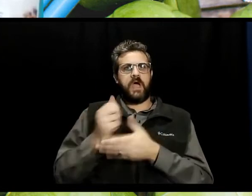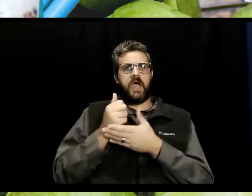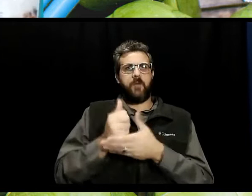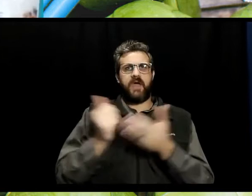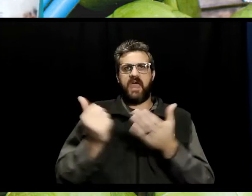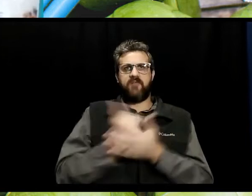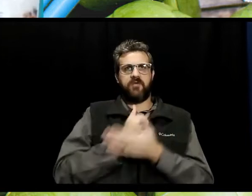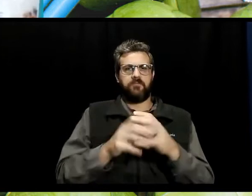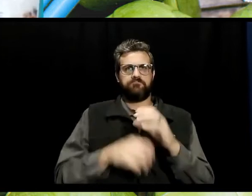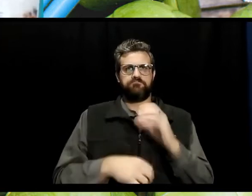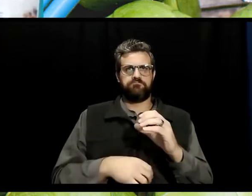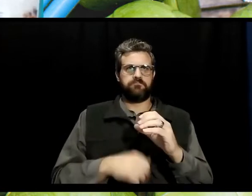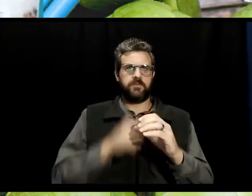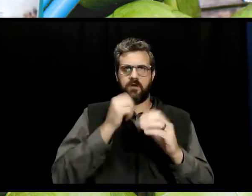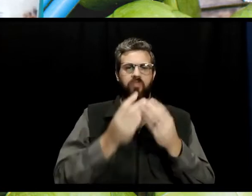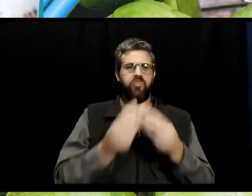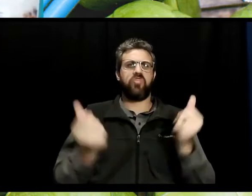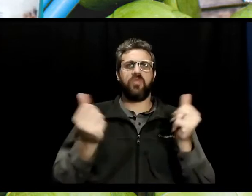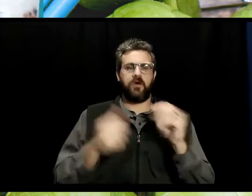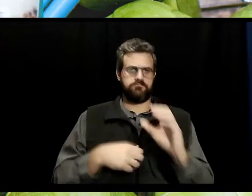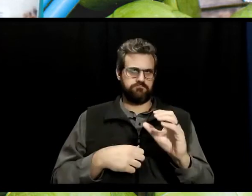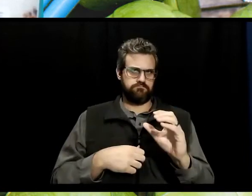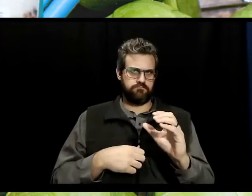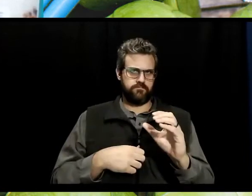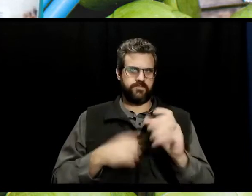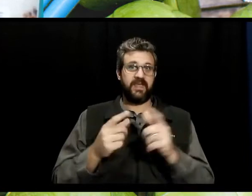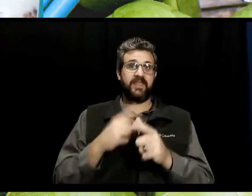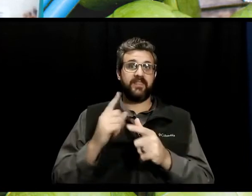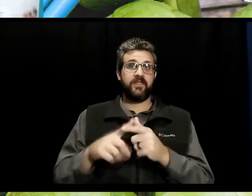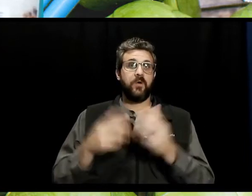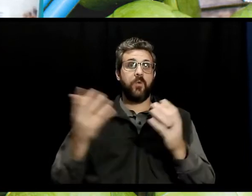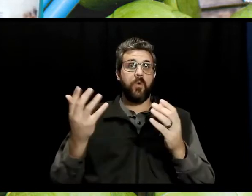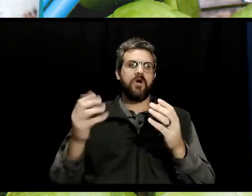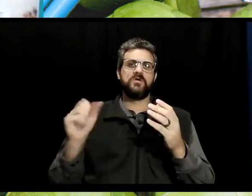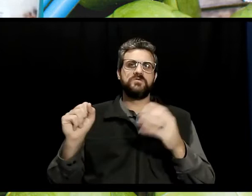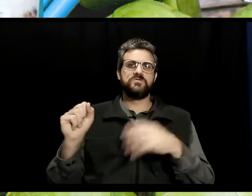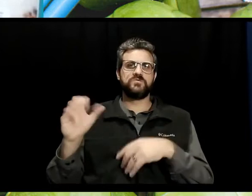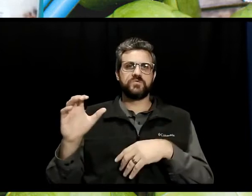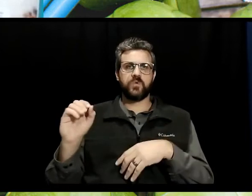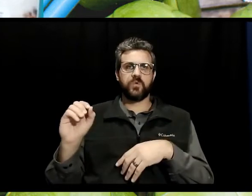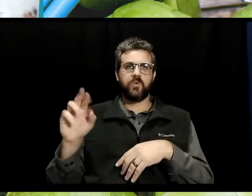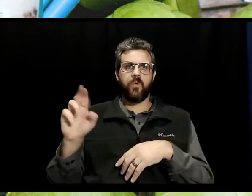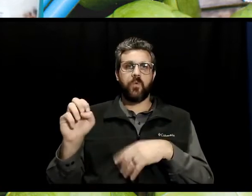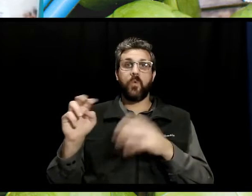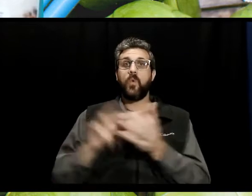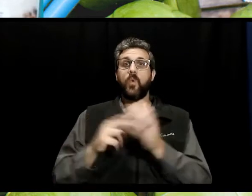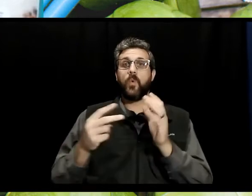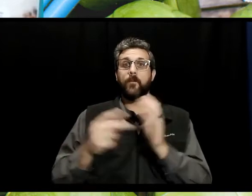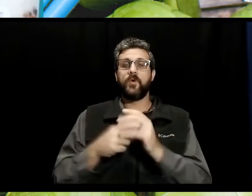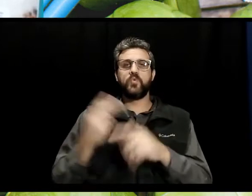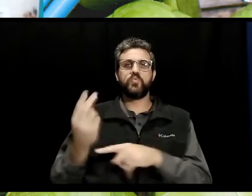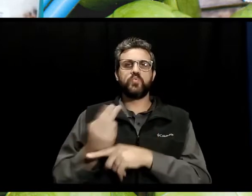intact. So then we're going to score the core end. And basically what that means is we are just going to take a paring